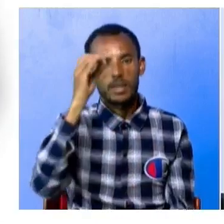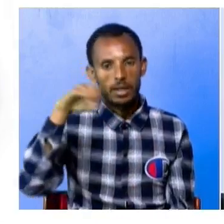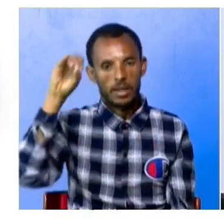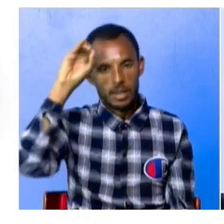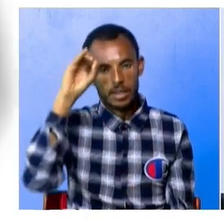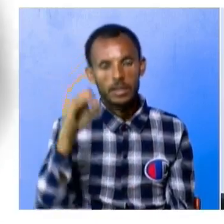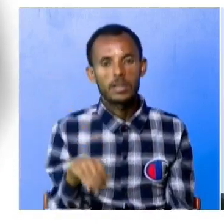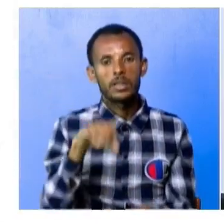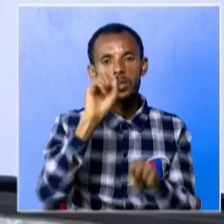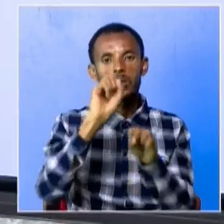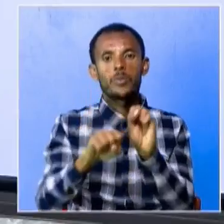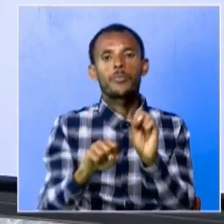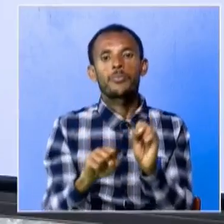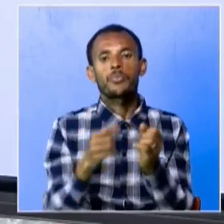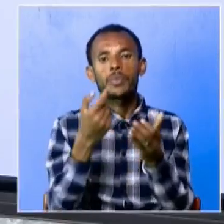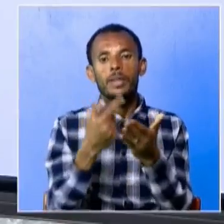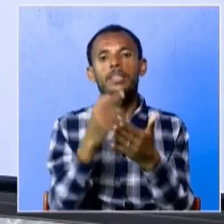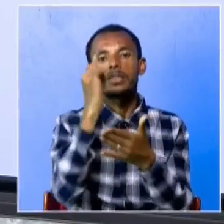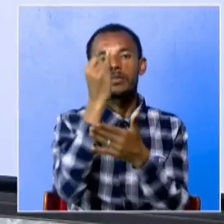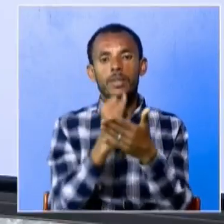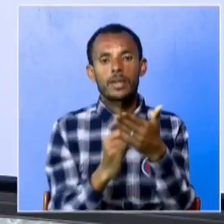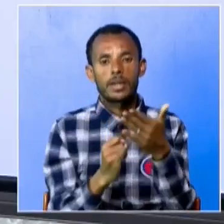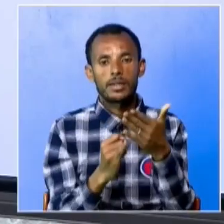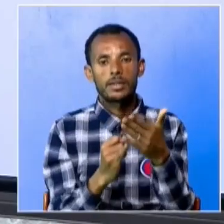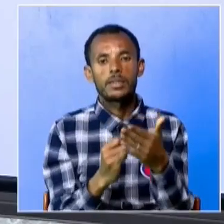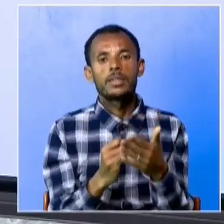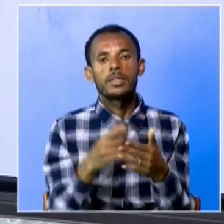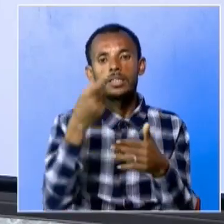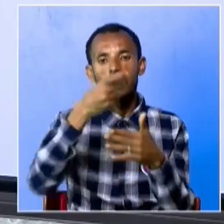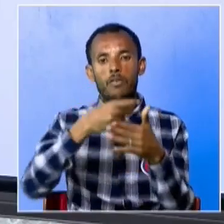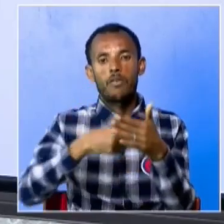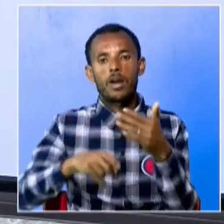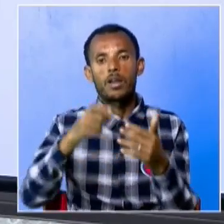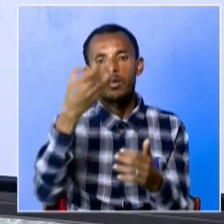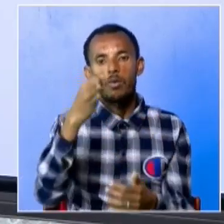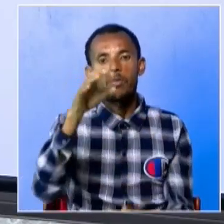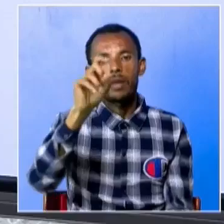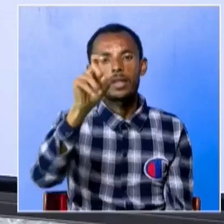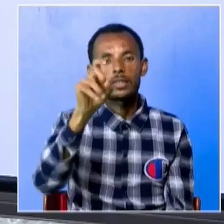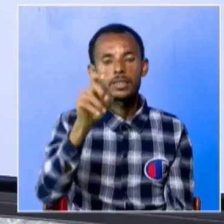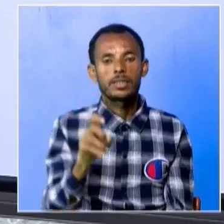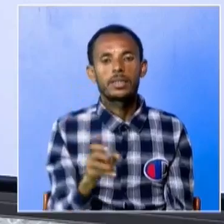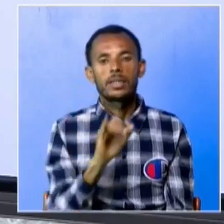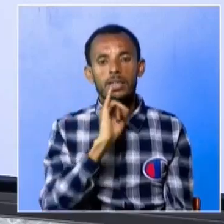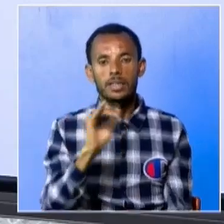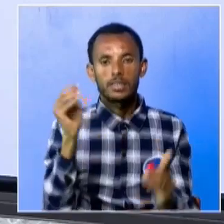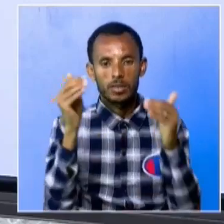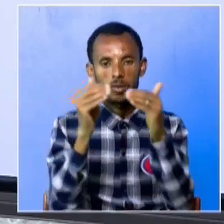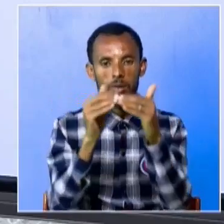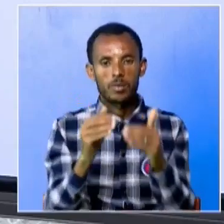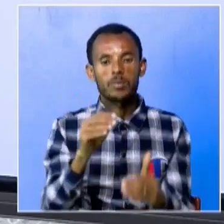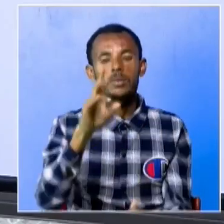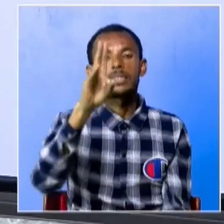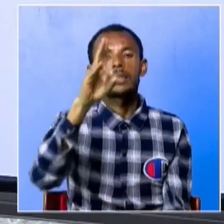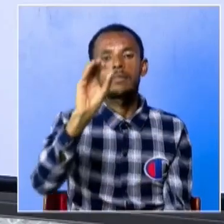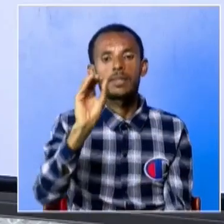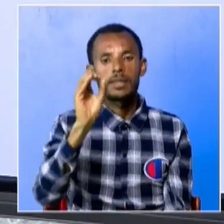Okay, so in this figure, the value of x is 70 degree,